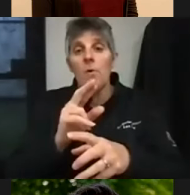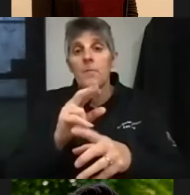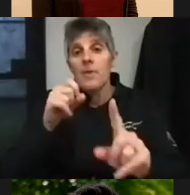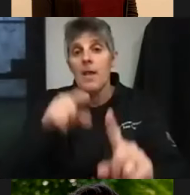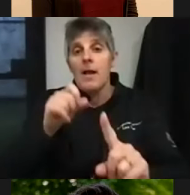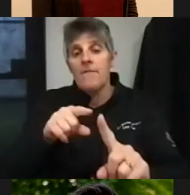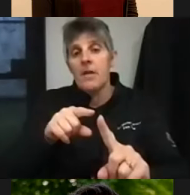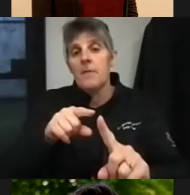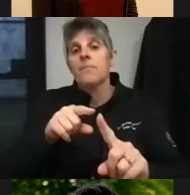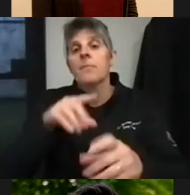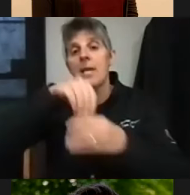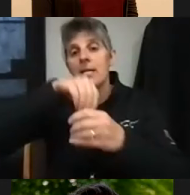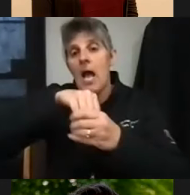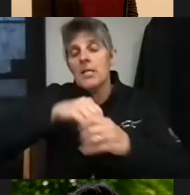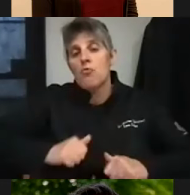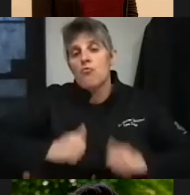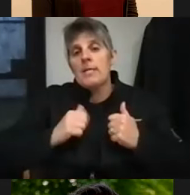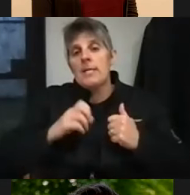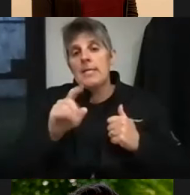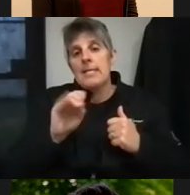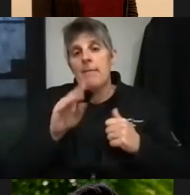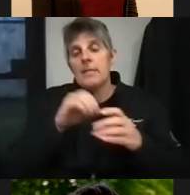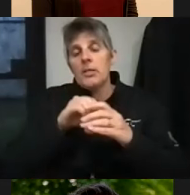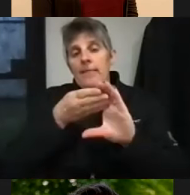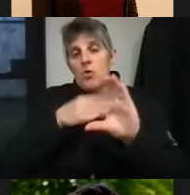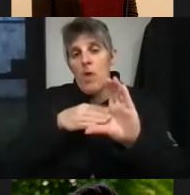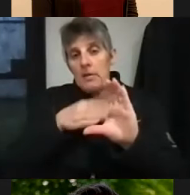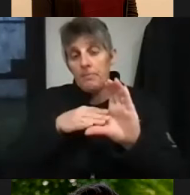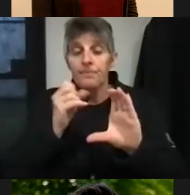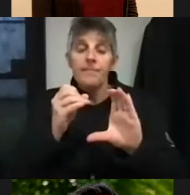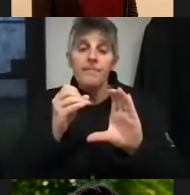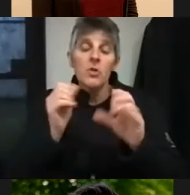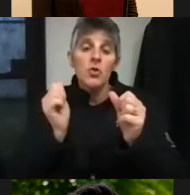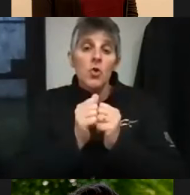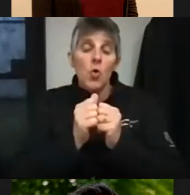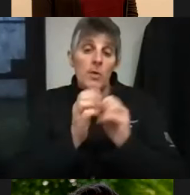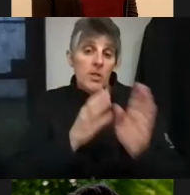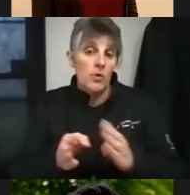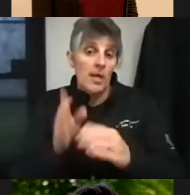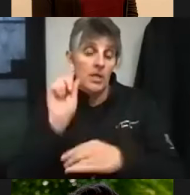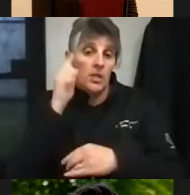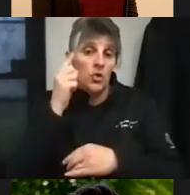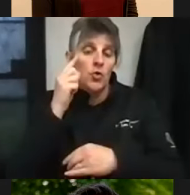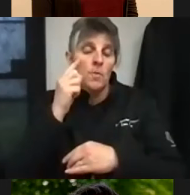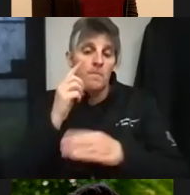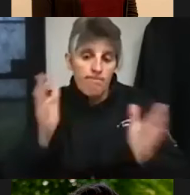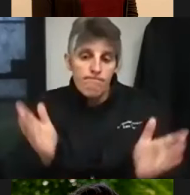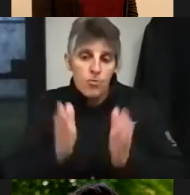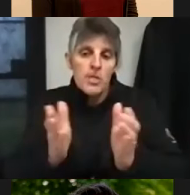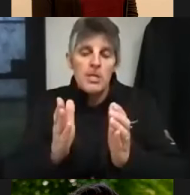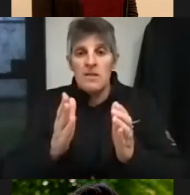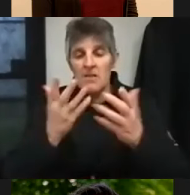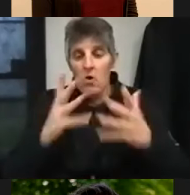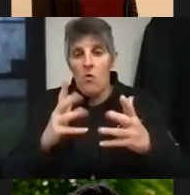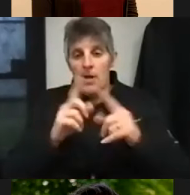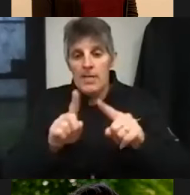the endogenous resident stem cells in the retina. So with the strategy is to push the in situ